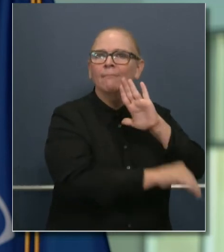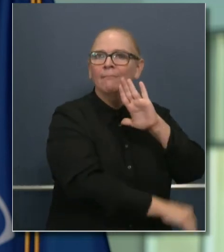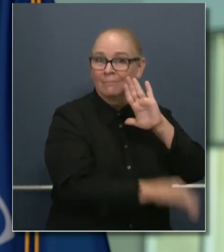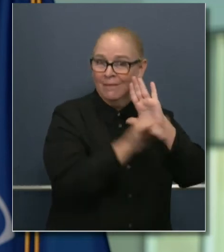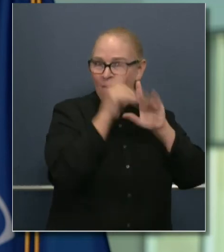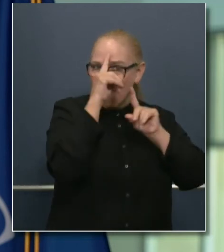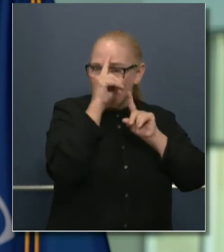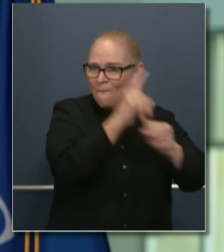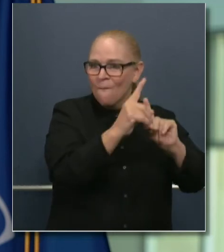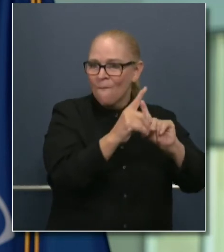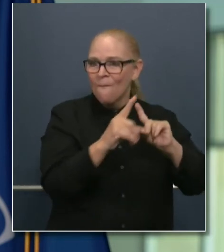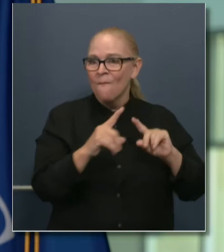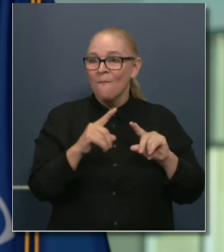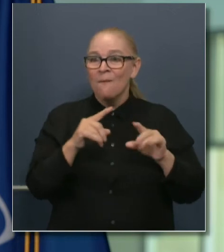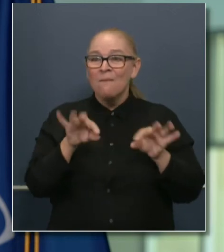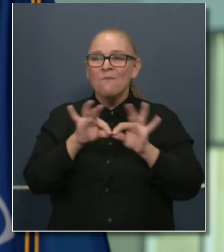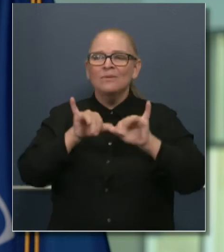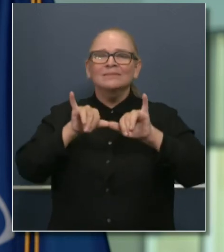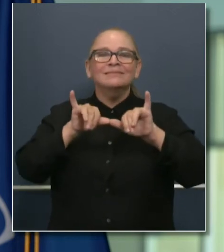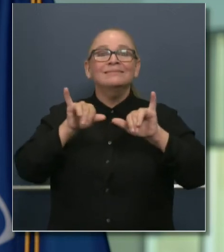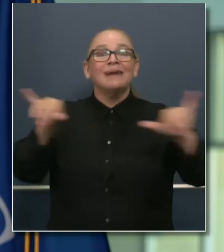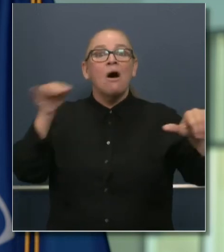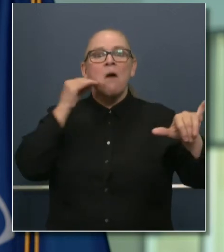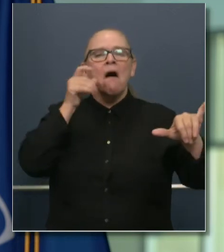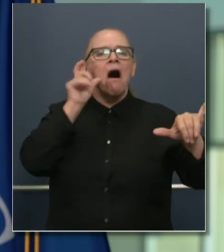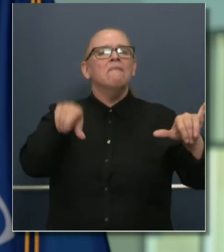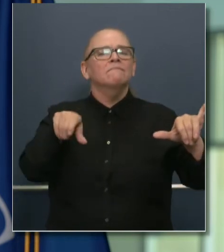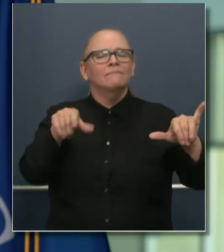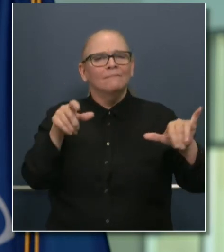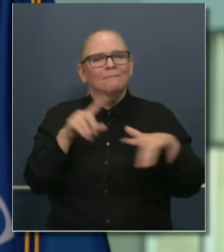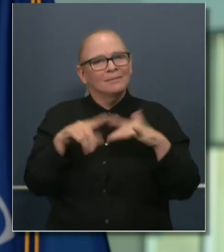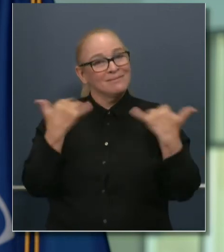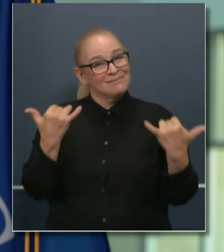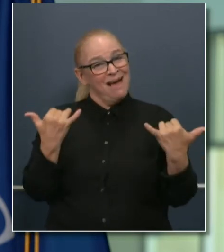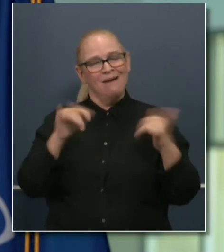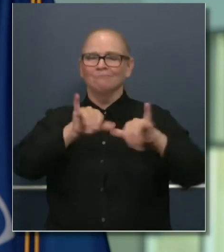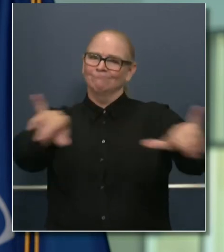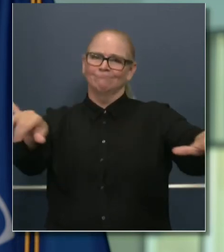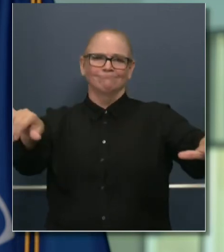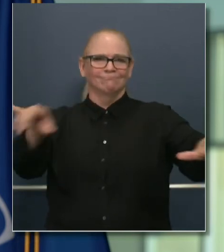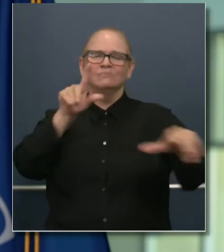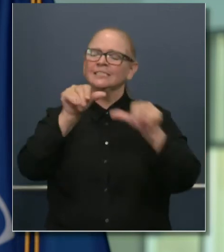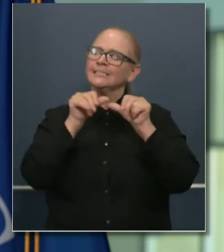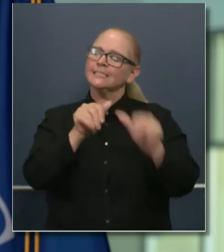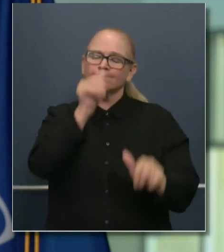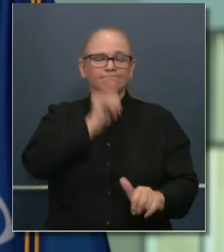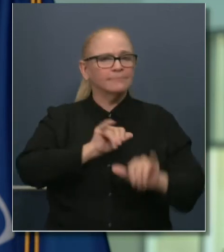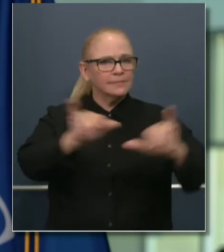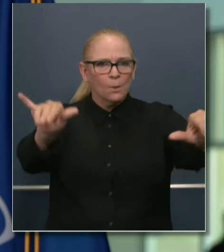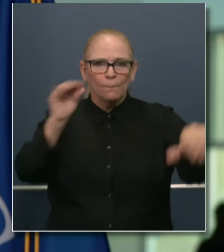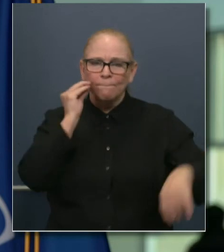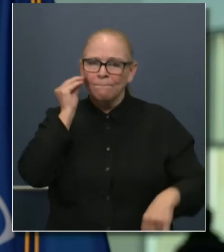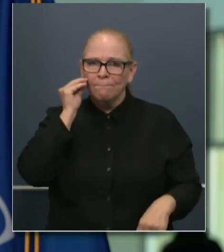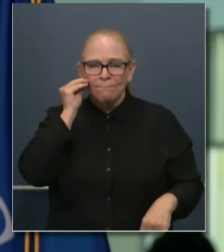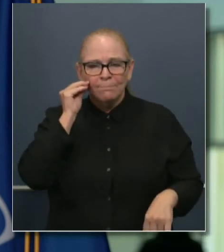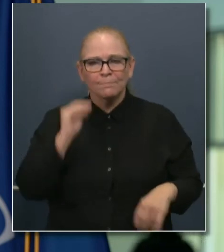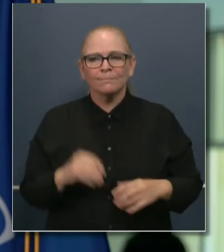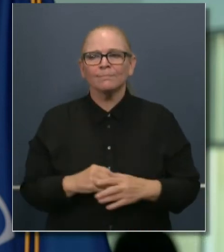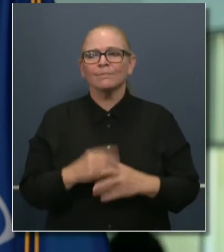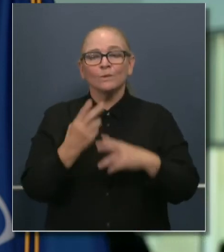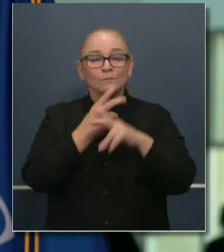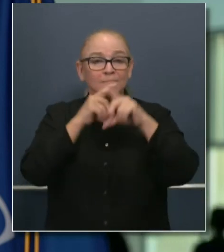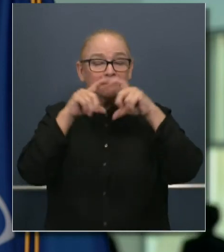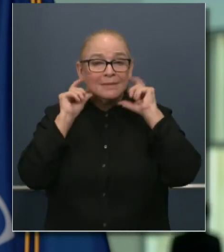to practice the physical distancing that they're so familiar with, wear a mask, do your can on sanitation, avoid or at